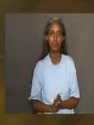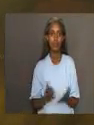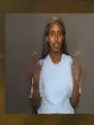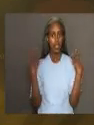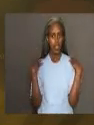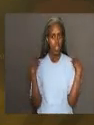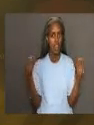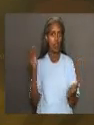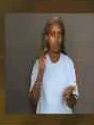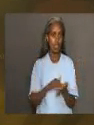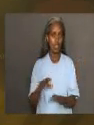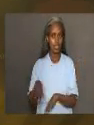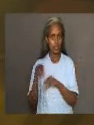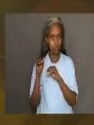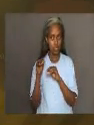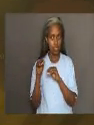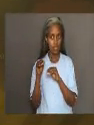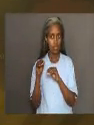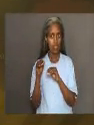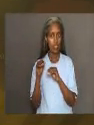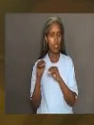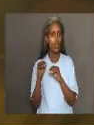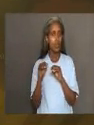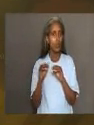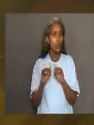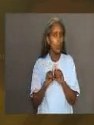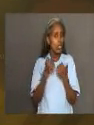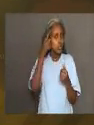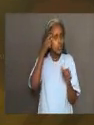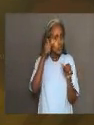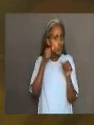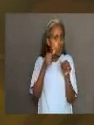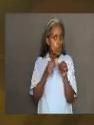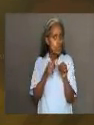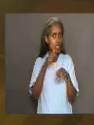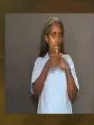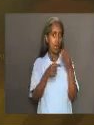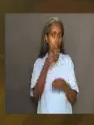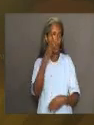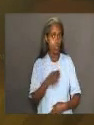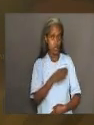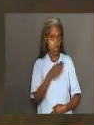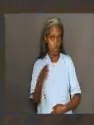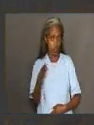Hello again, students. What did you notice about the graphs that you drew?